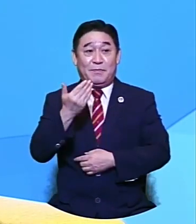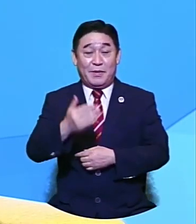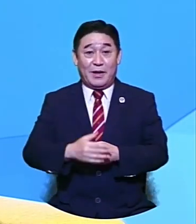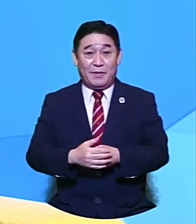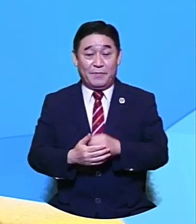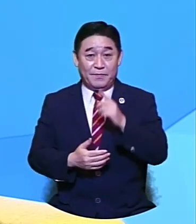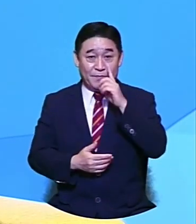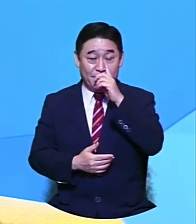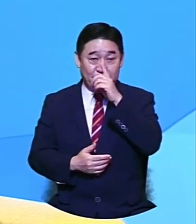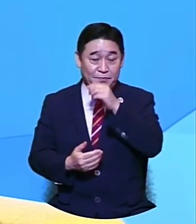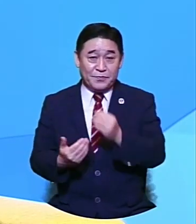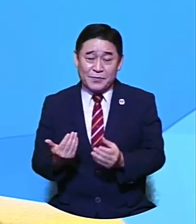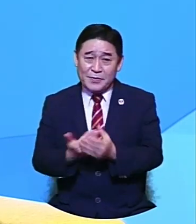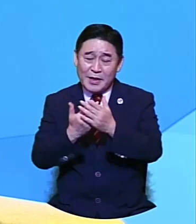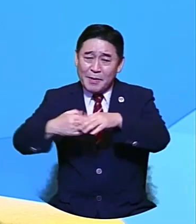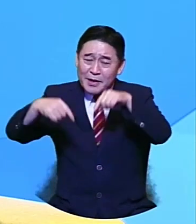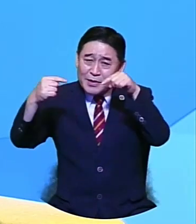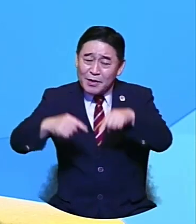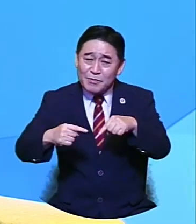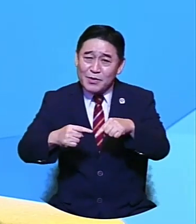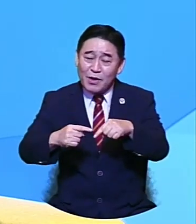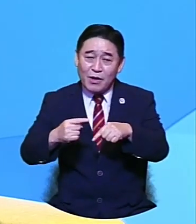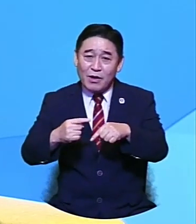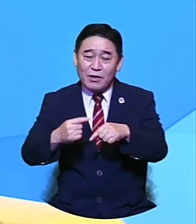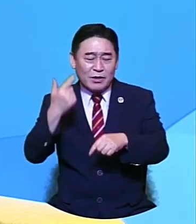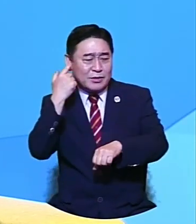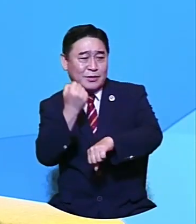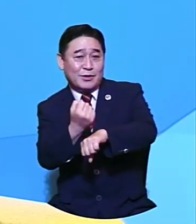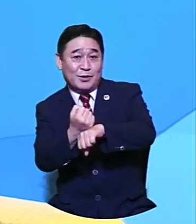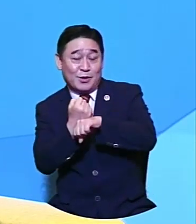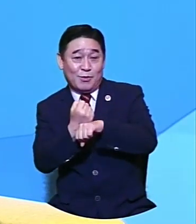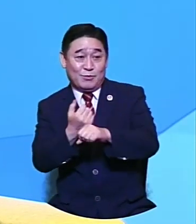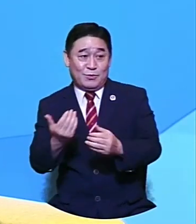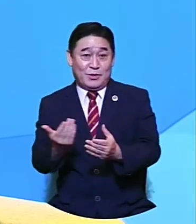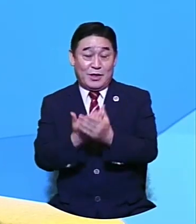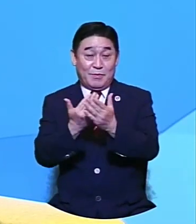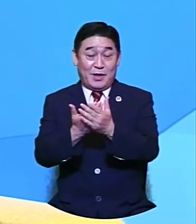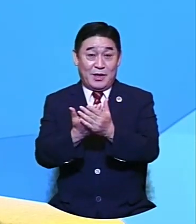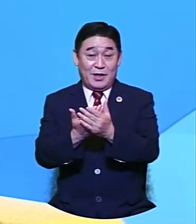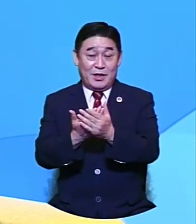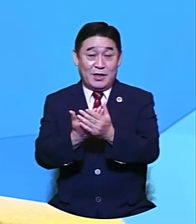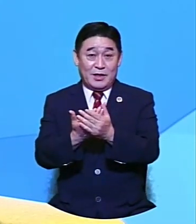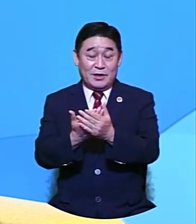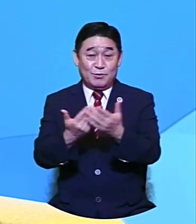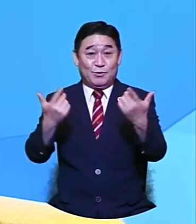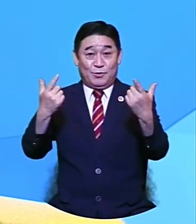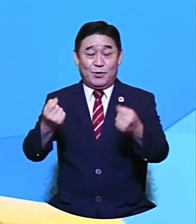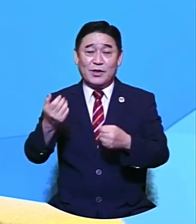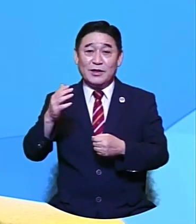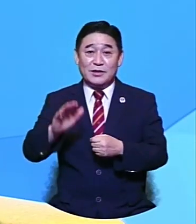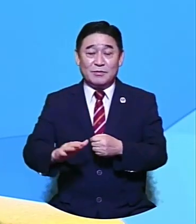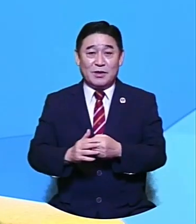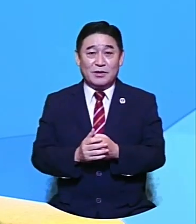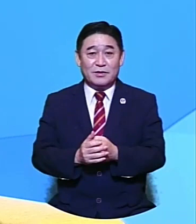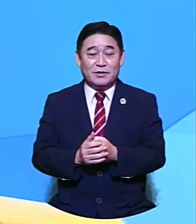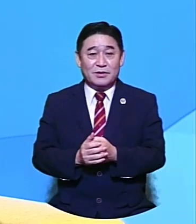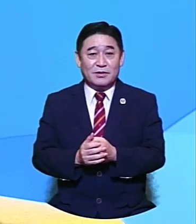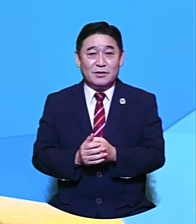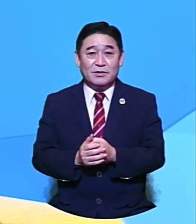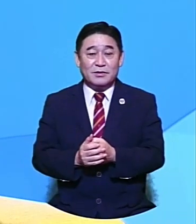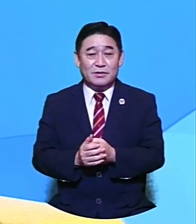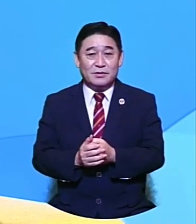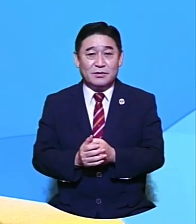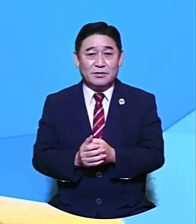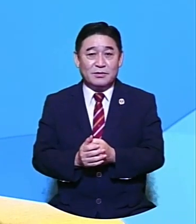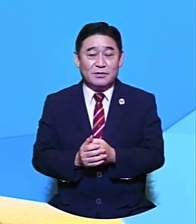in case of research and development, R&D, there are lots of factors, lots of ingredients that we